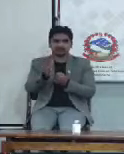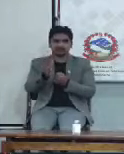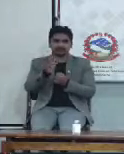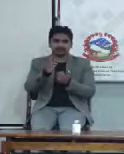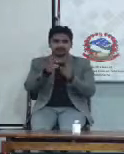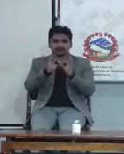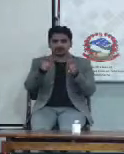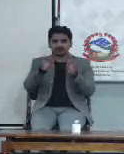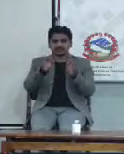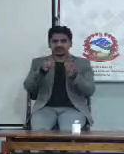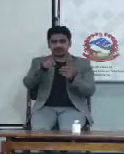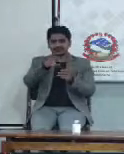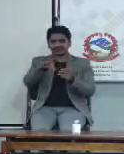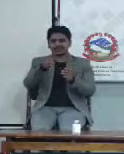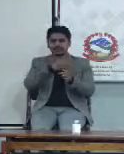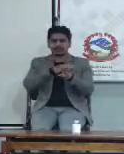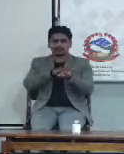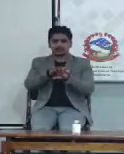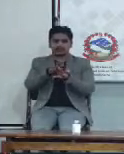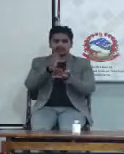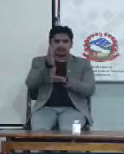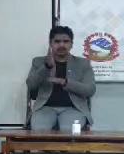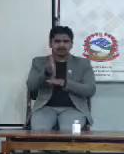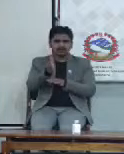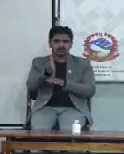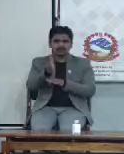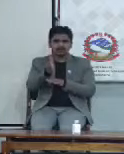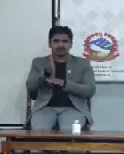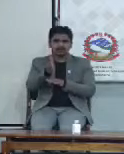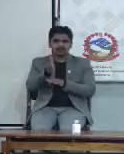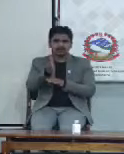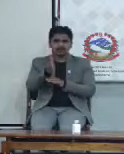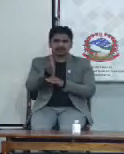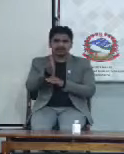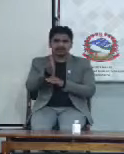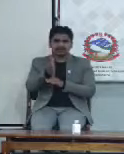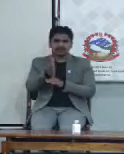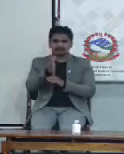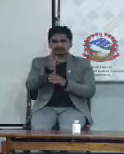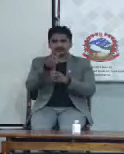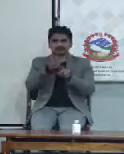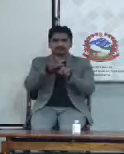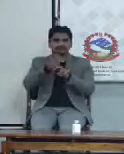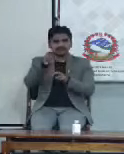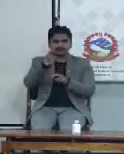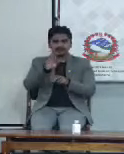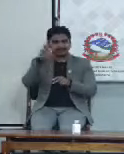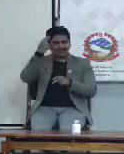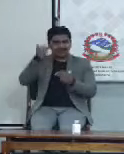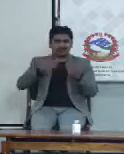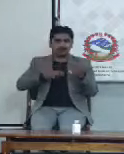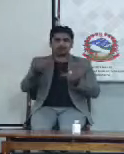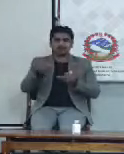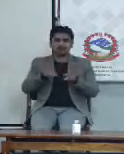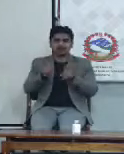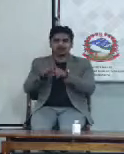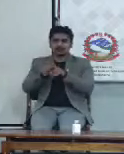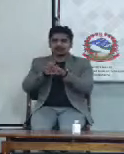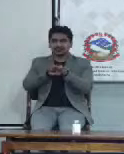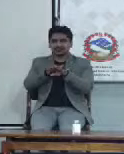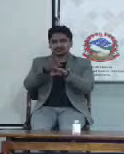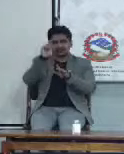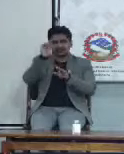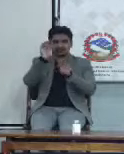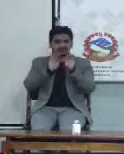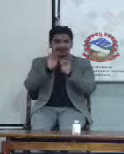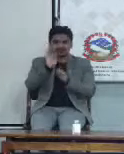very challenging due to the pandemic and other crises. The transport system is not smoothly running, it is